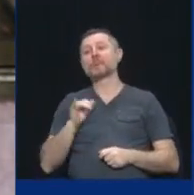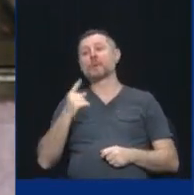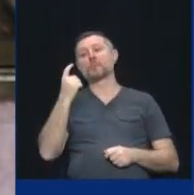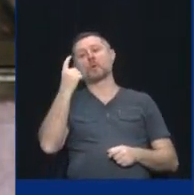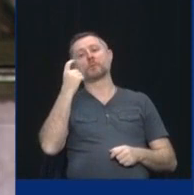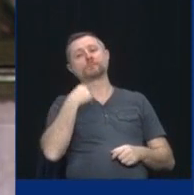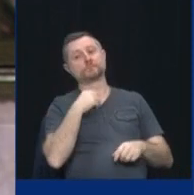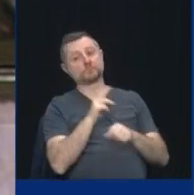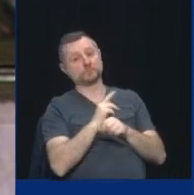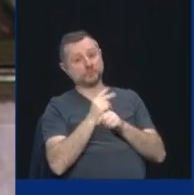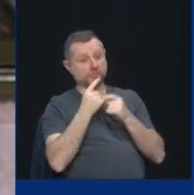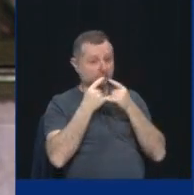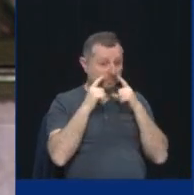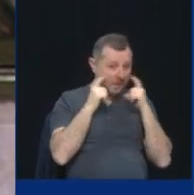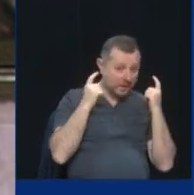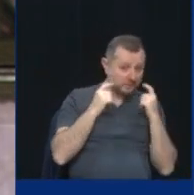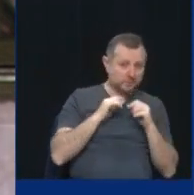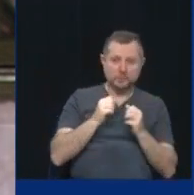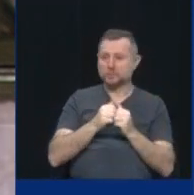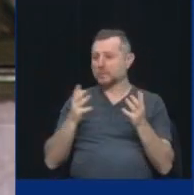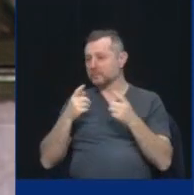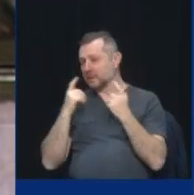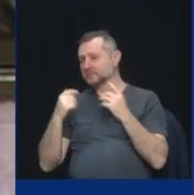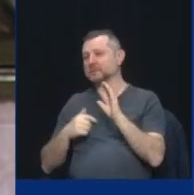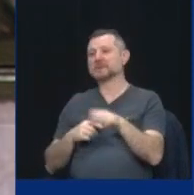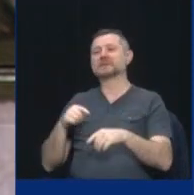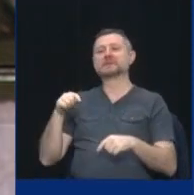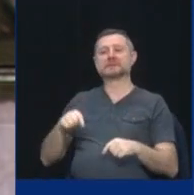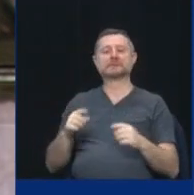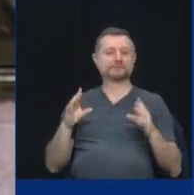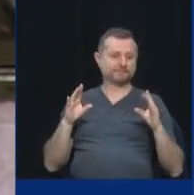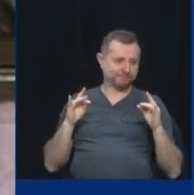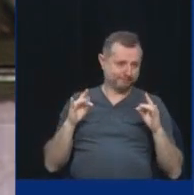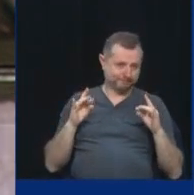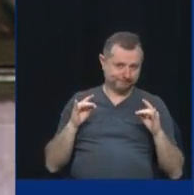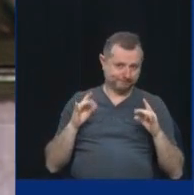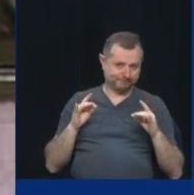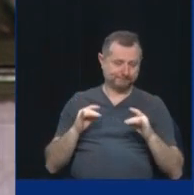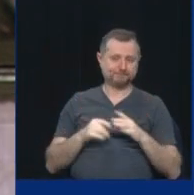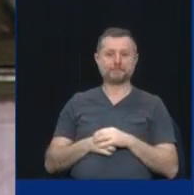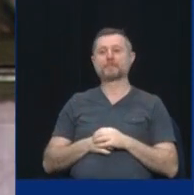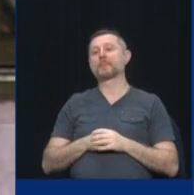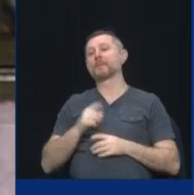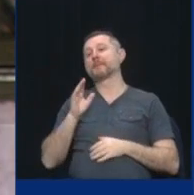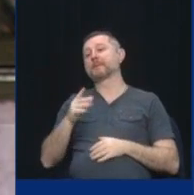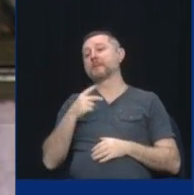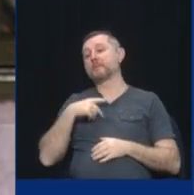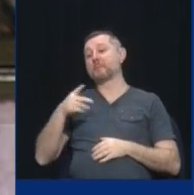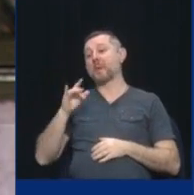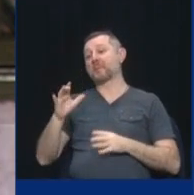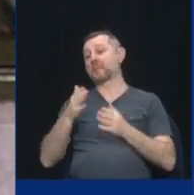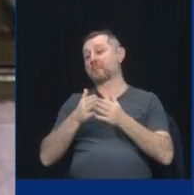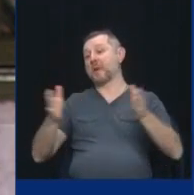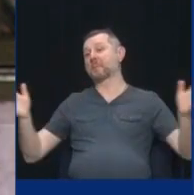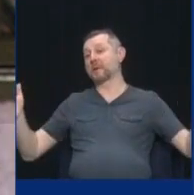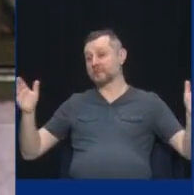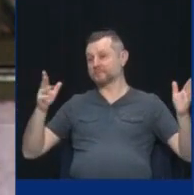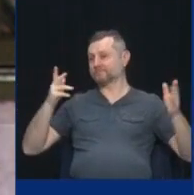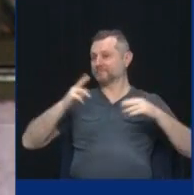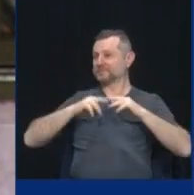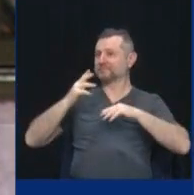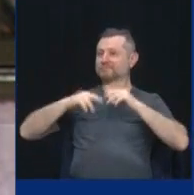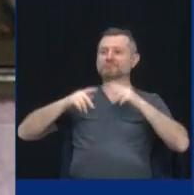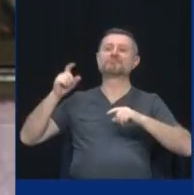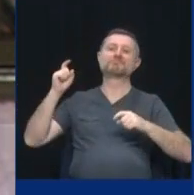I wear a mask? Should I not wear a mask? Here's the tricky one here. This is a public transportation facility where you have to